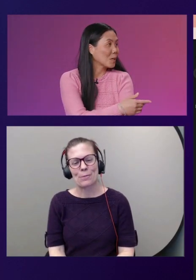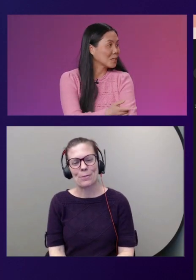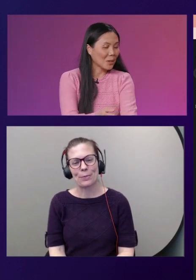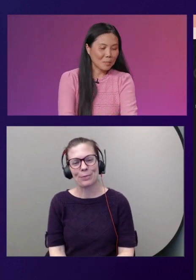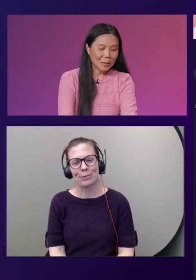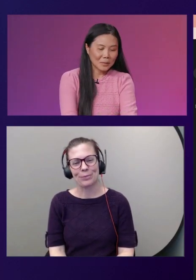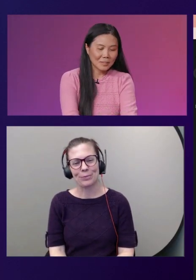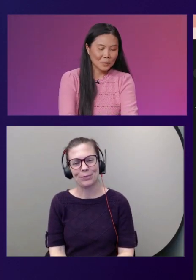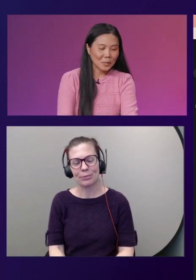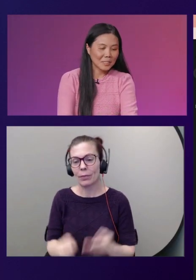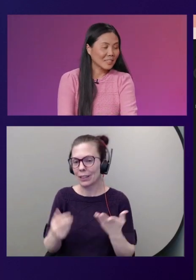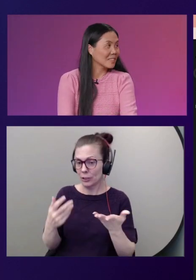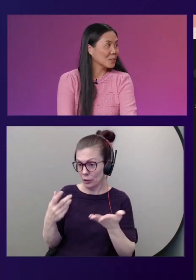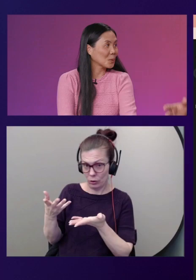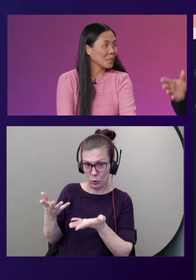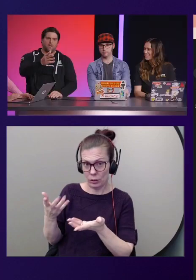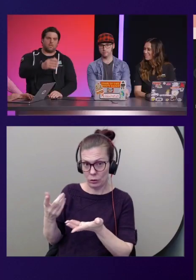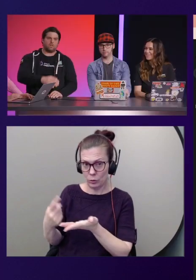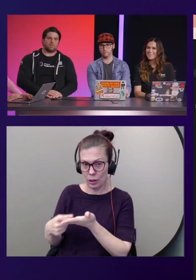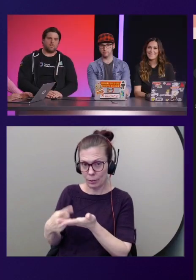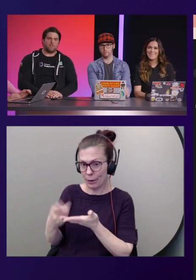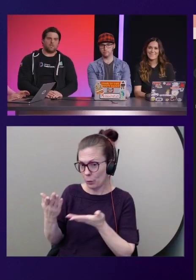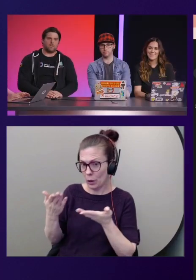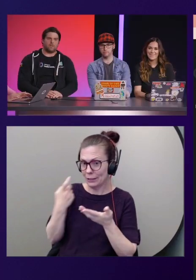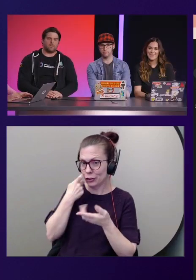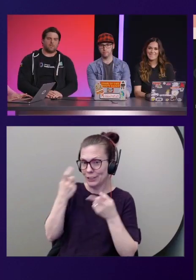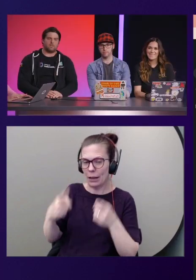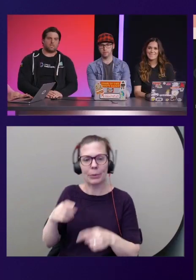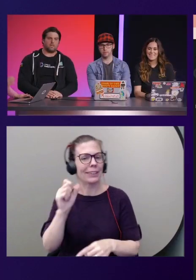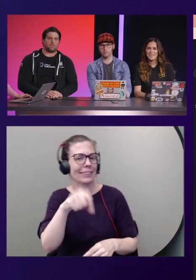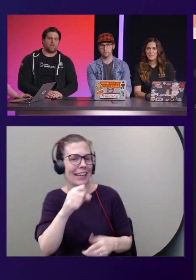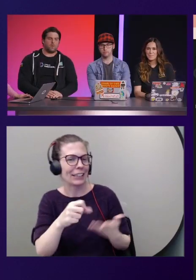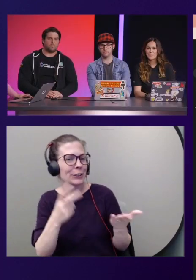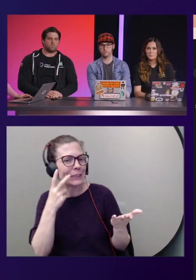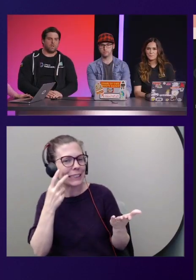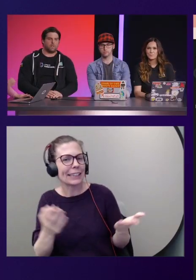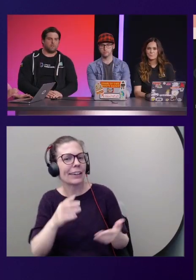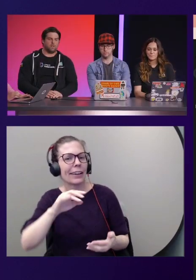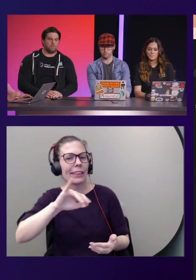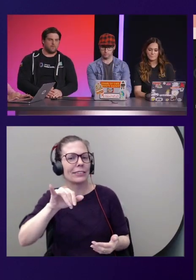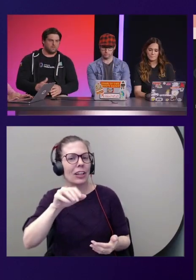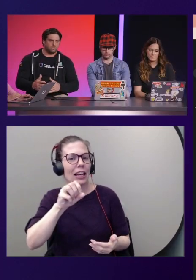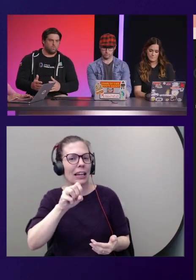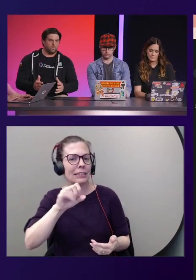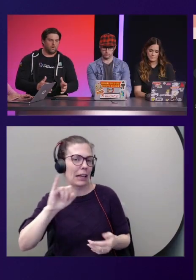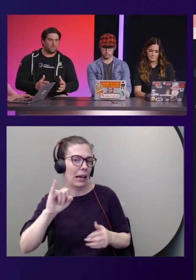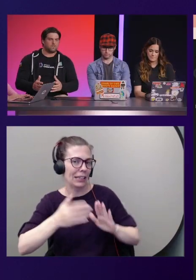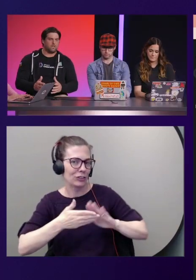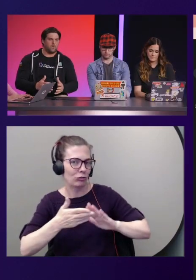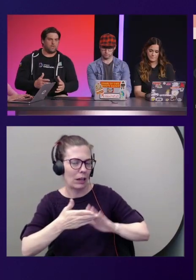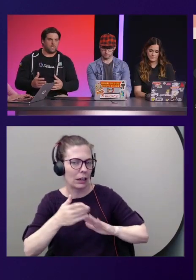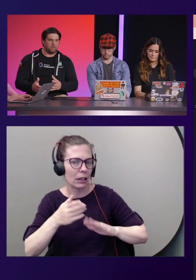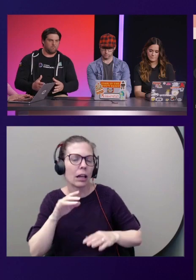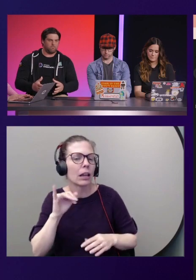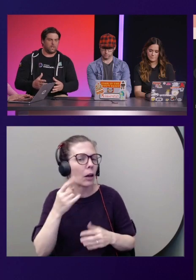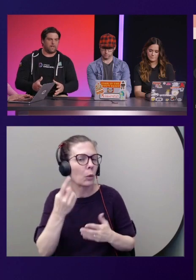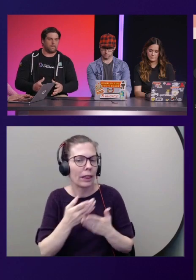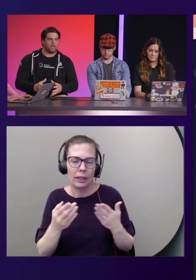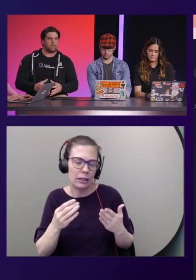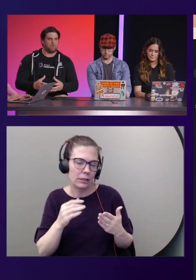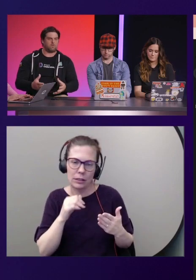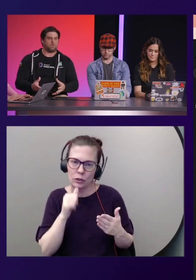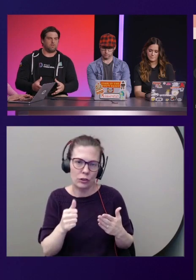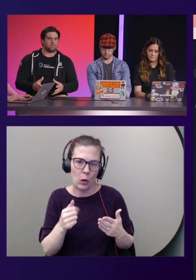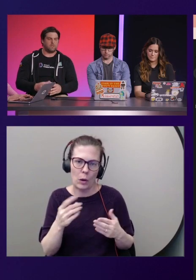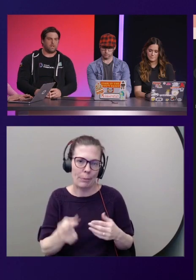So you want to talk about what is doing? Yeah, and well? you can see here that the JSI was running. And this is one of the things that you don't get right out of the